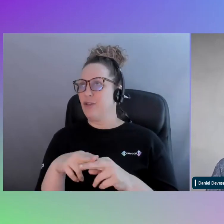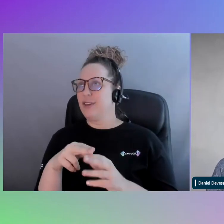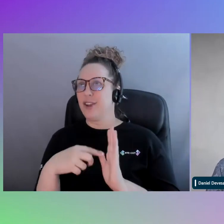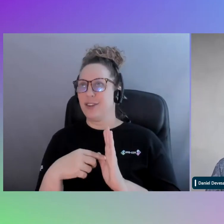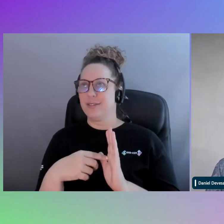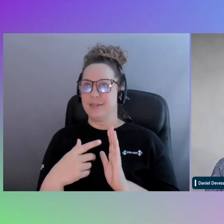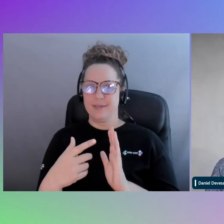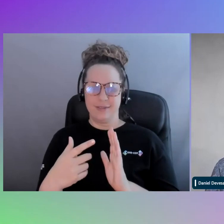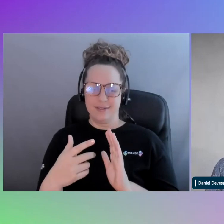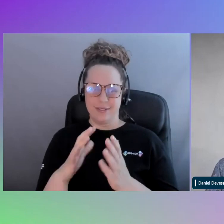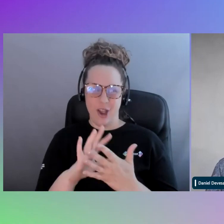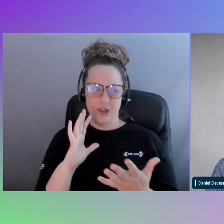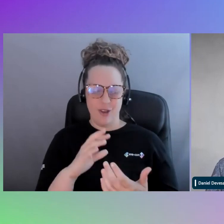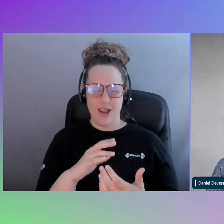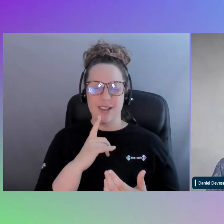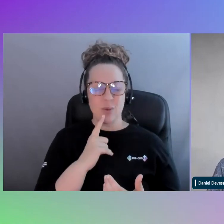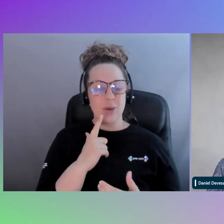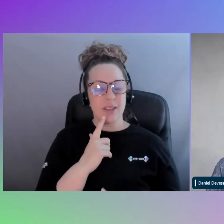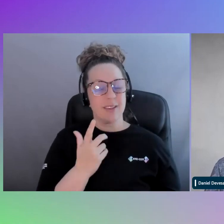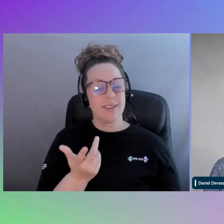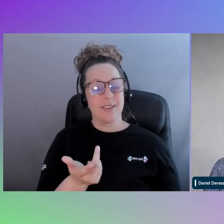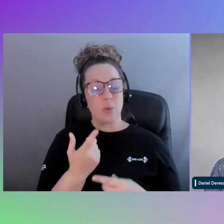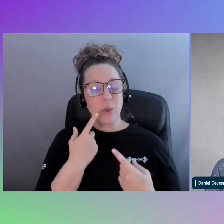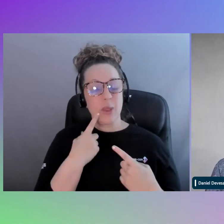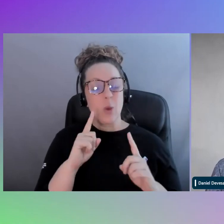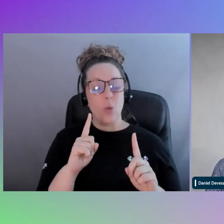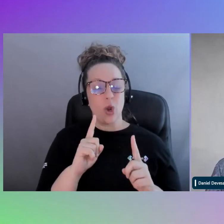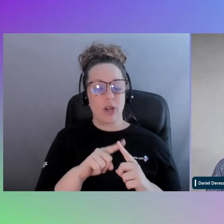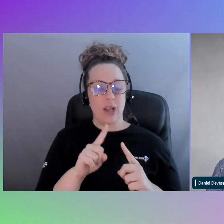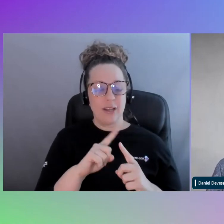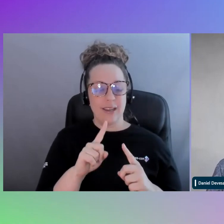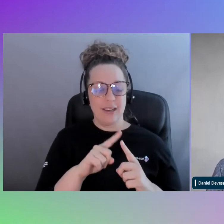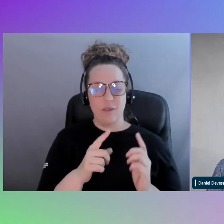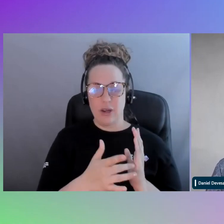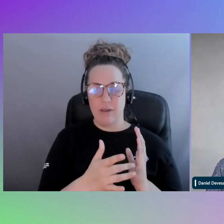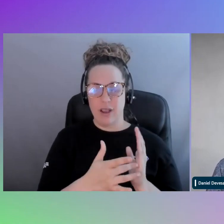yeah, it tends to work really well across devices and platforms.